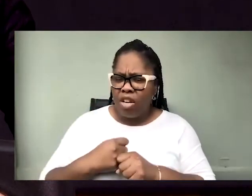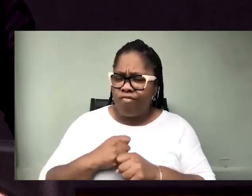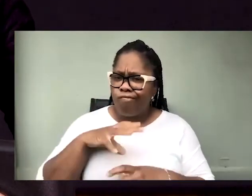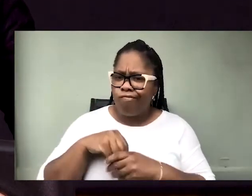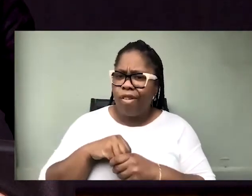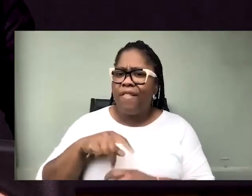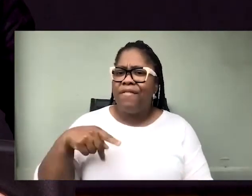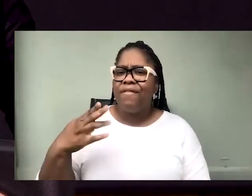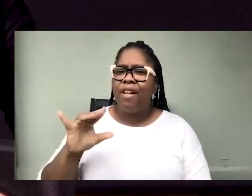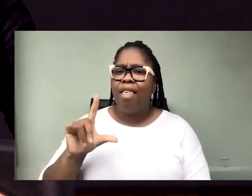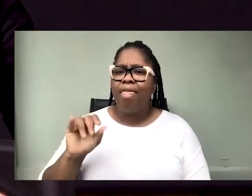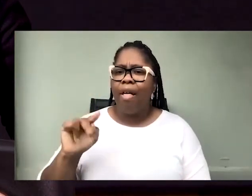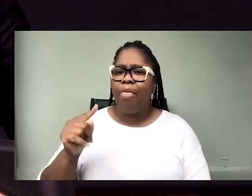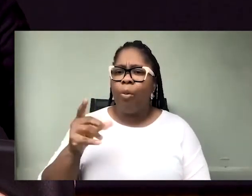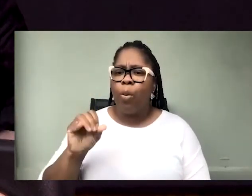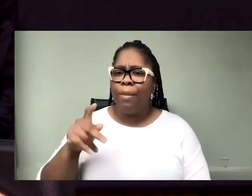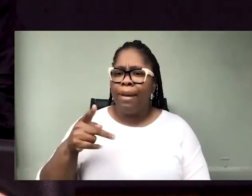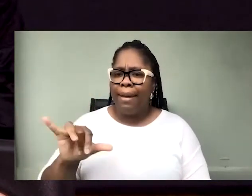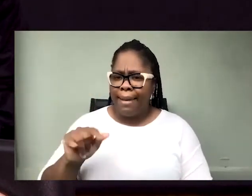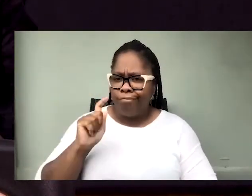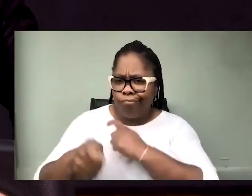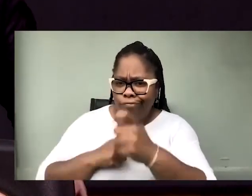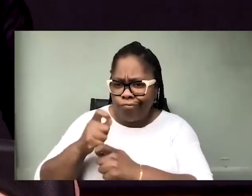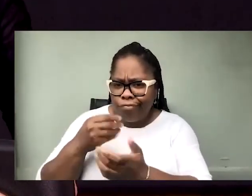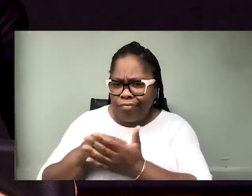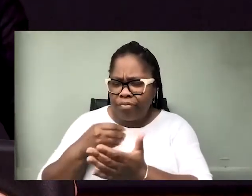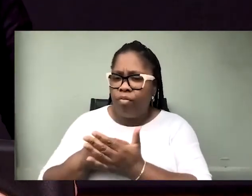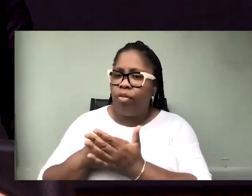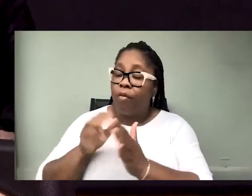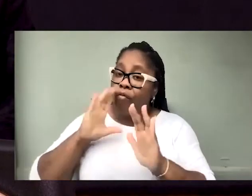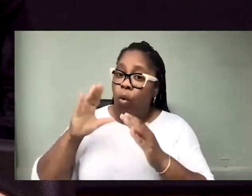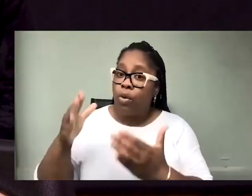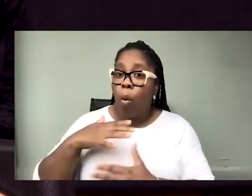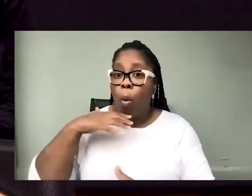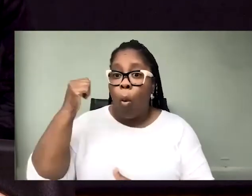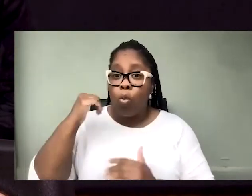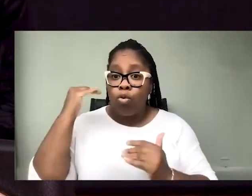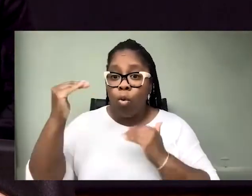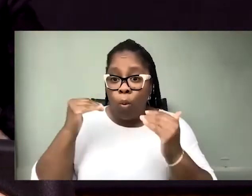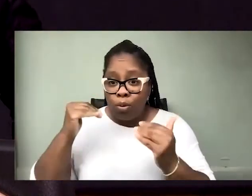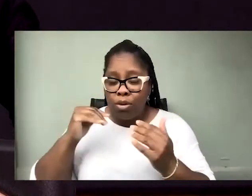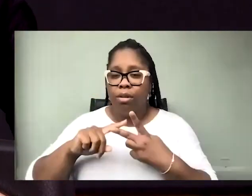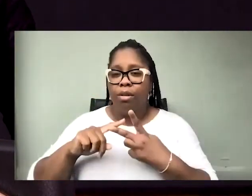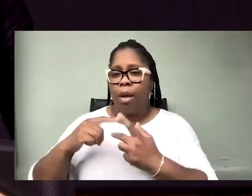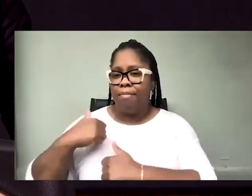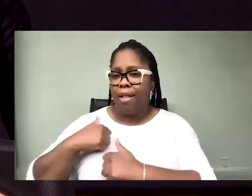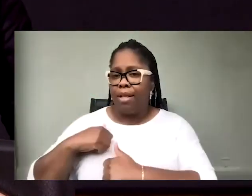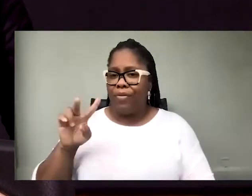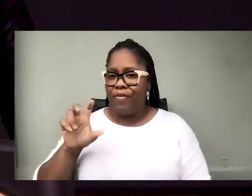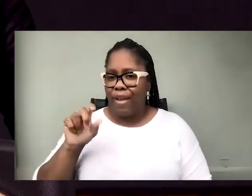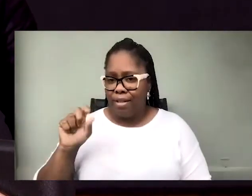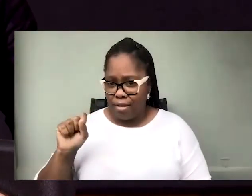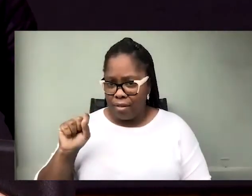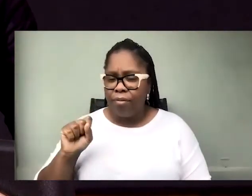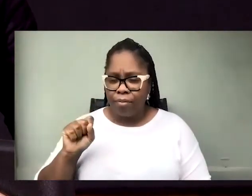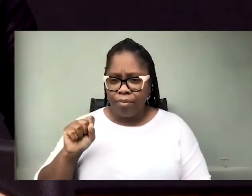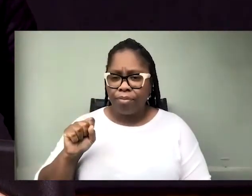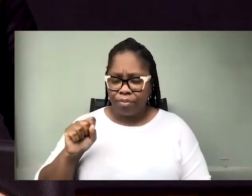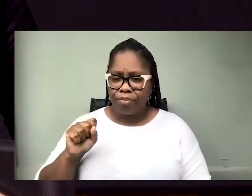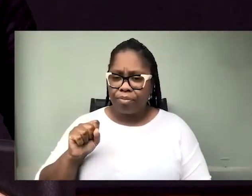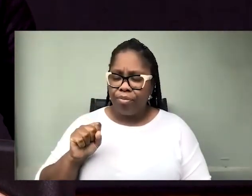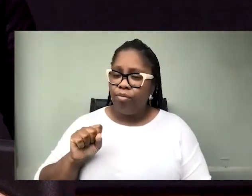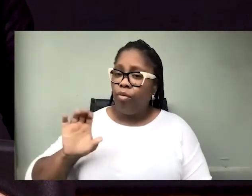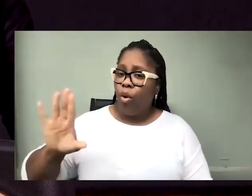with a focus in technology of older adults and military veterans. In addition to her roles as the